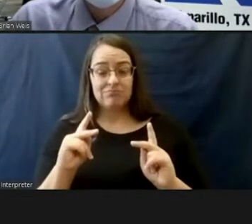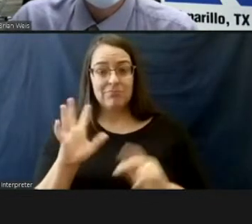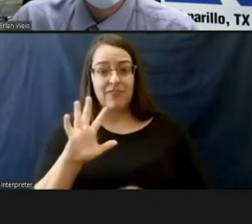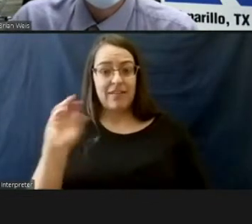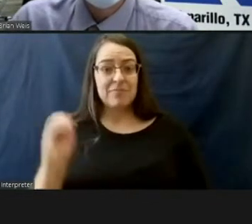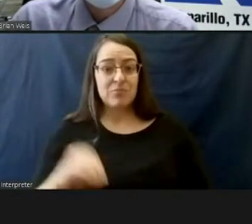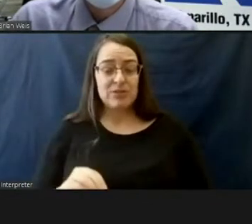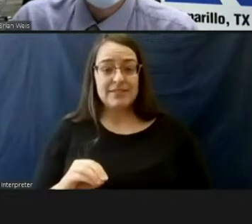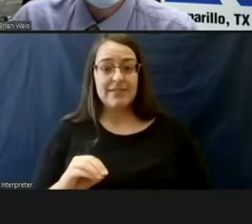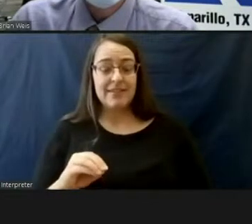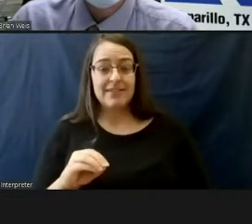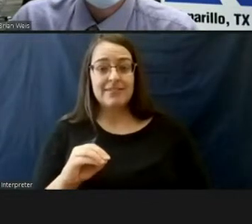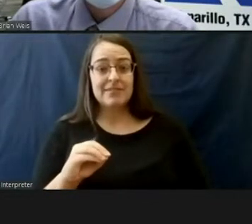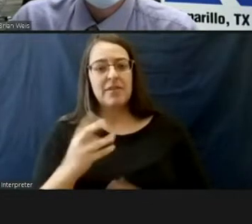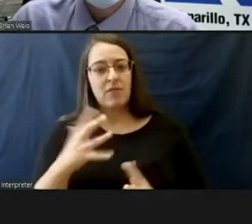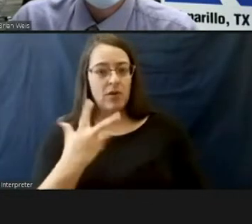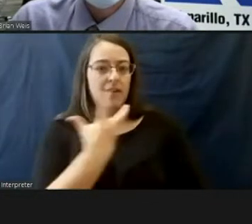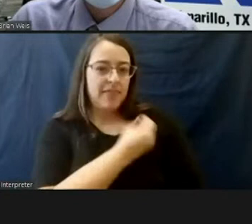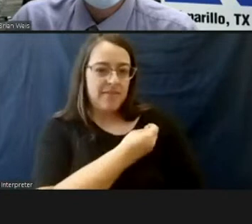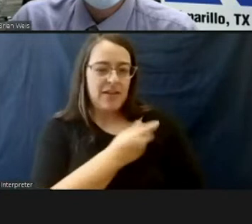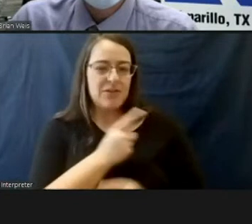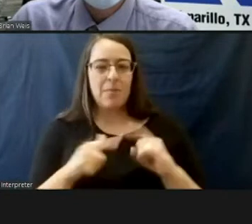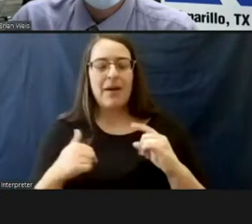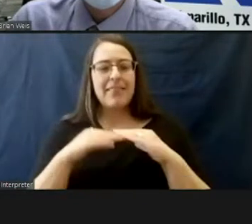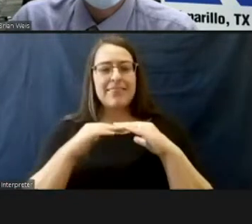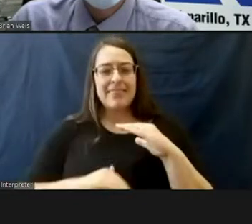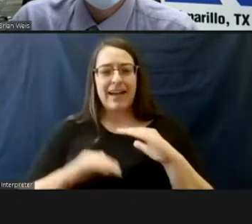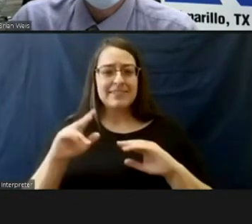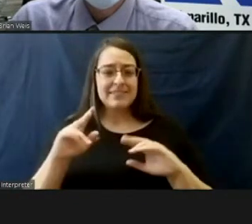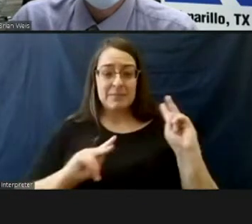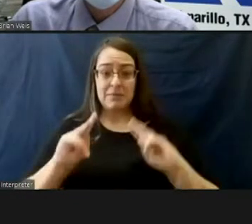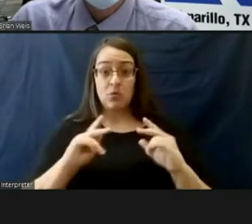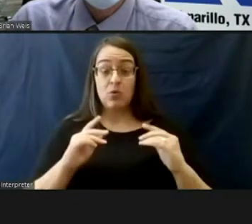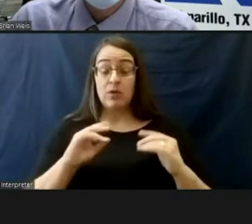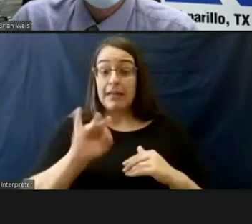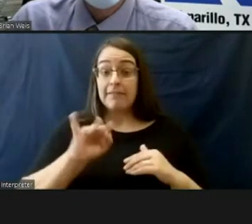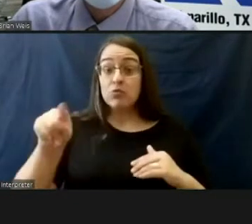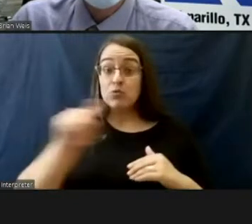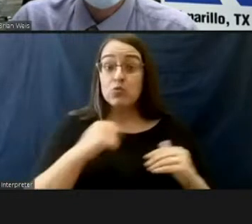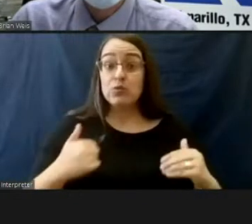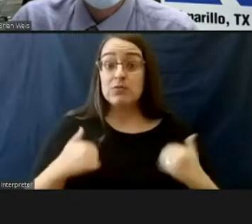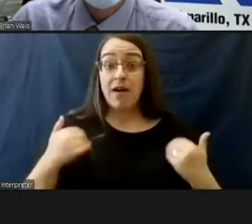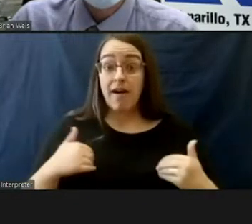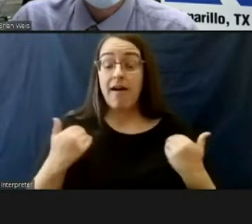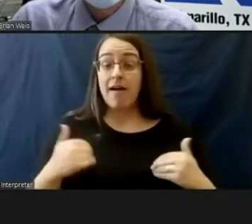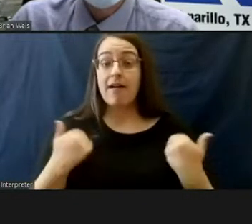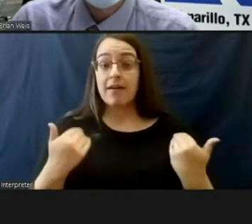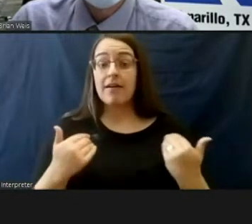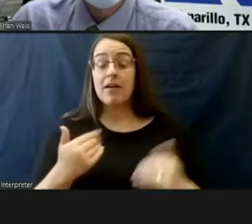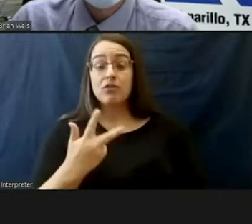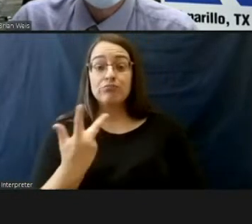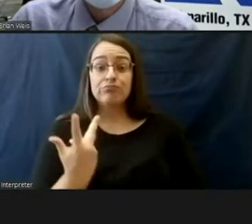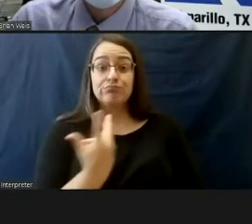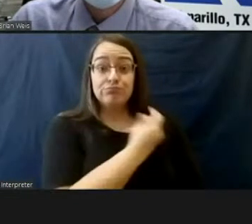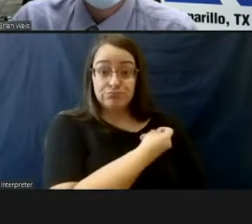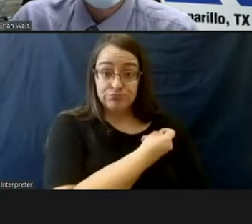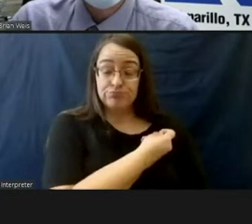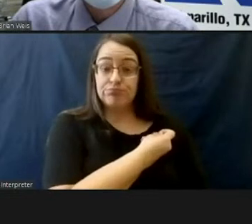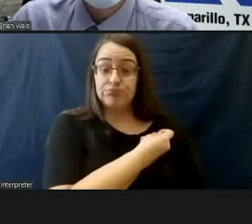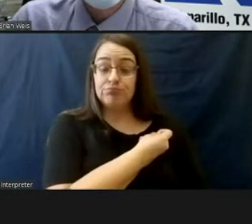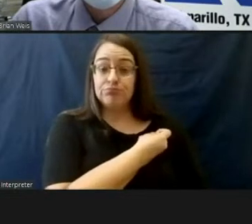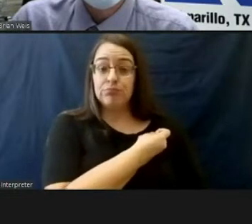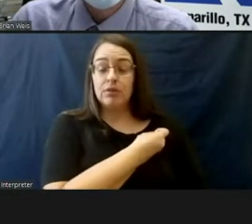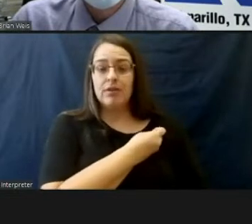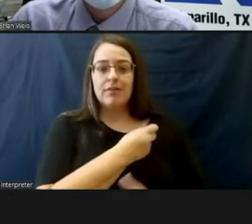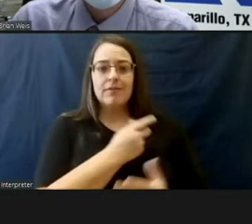clearly we have less people that are younger that are moving forward with vaccination who are eligible. And again, from ages 12